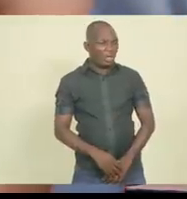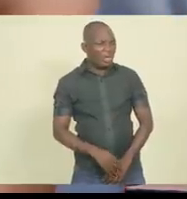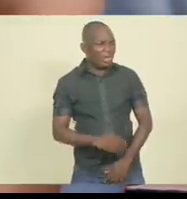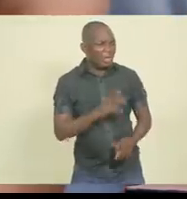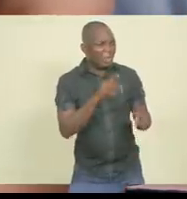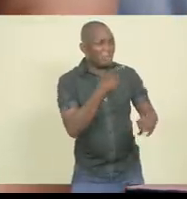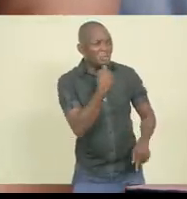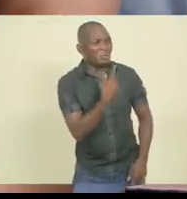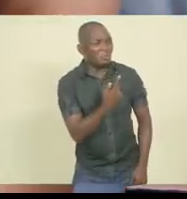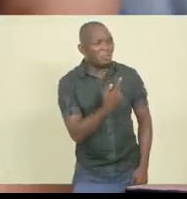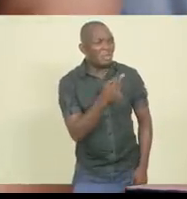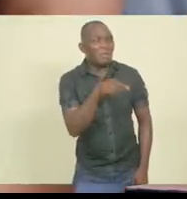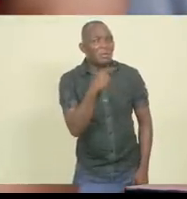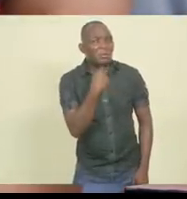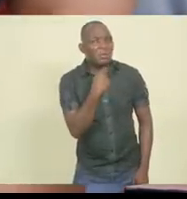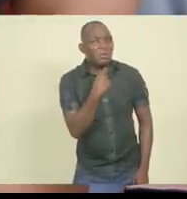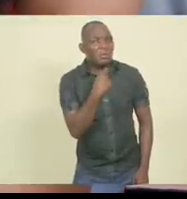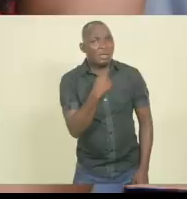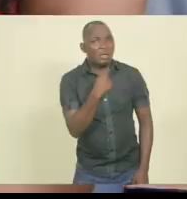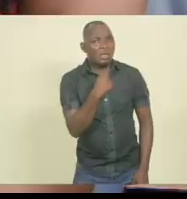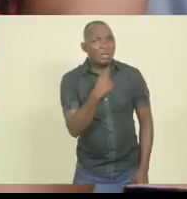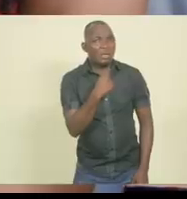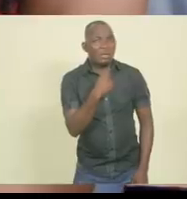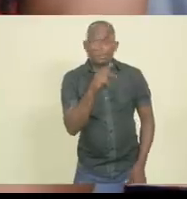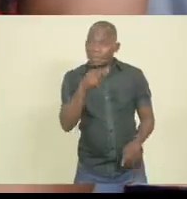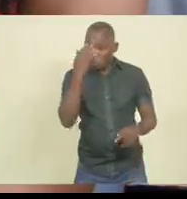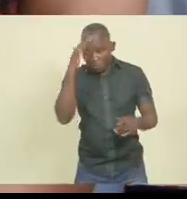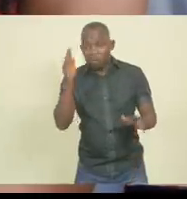Who's he? I want to know who that is.